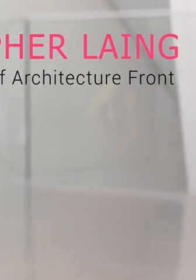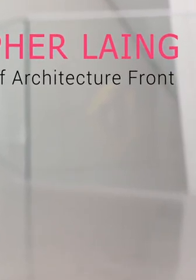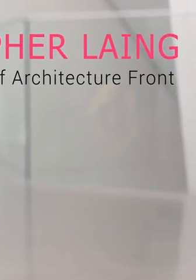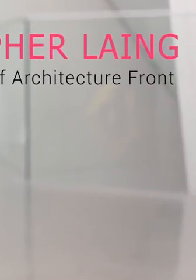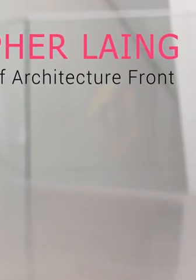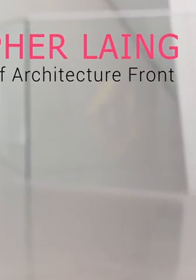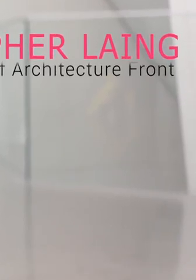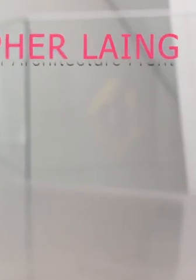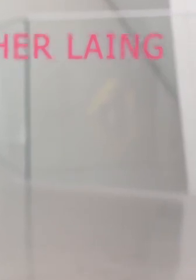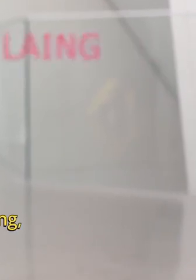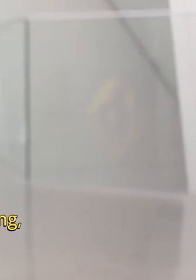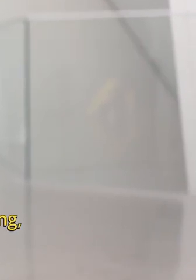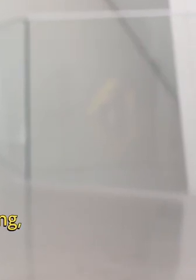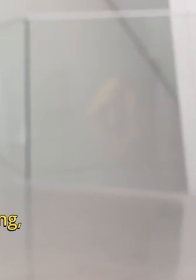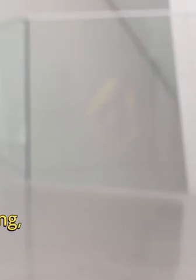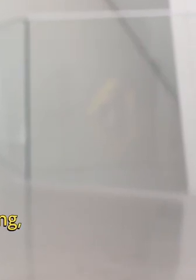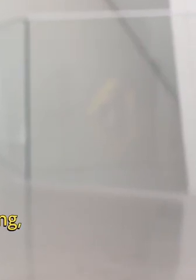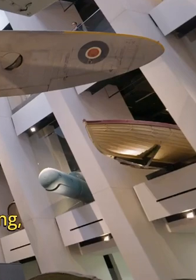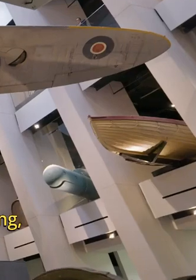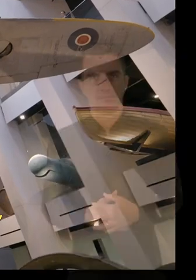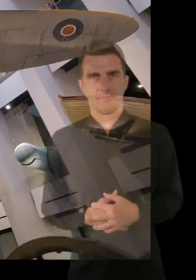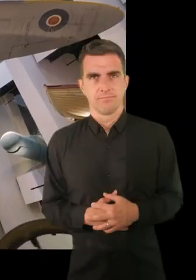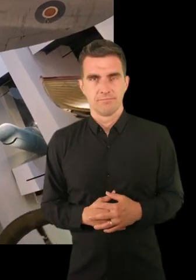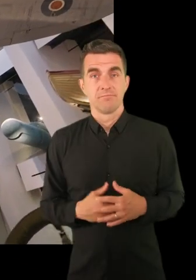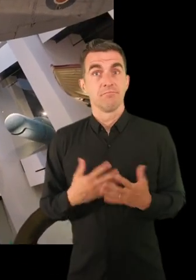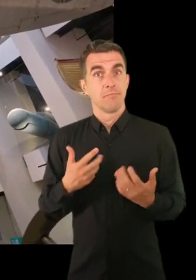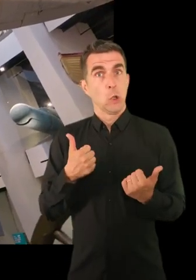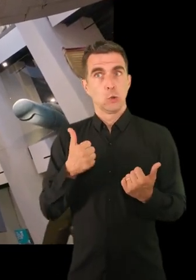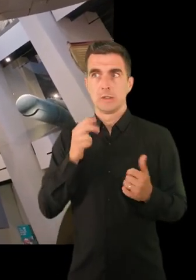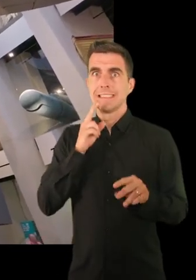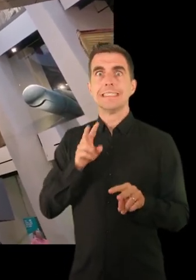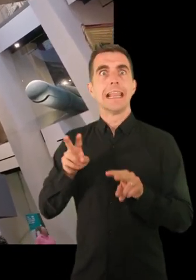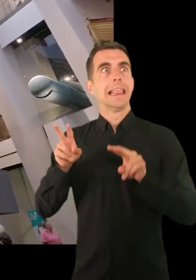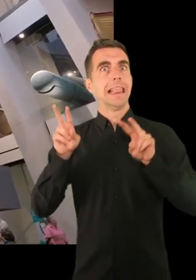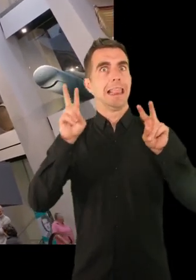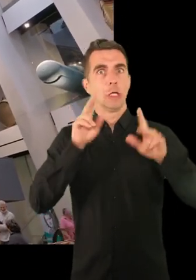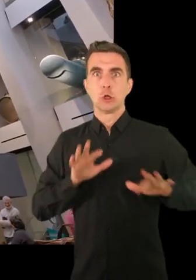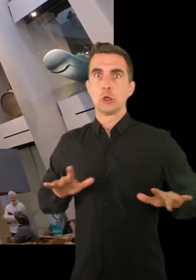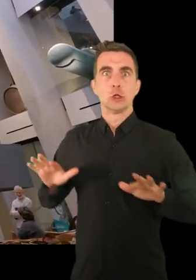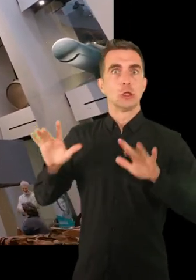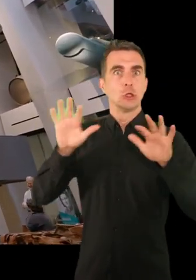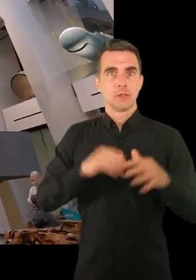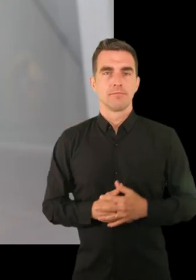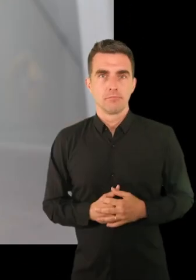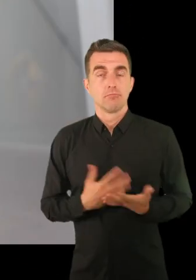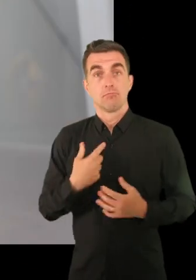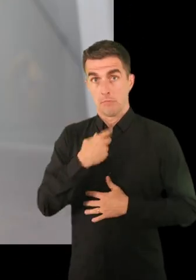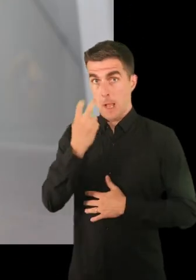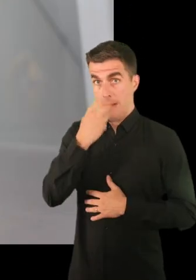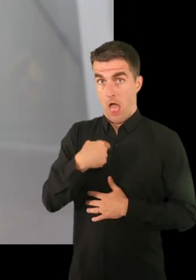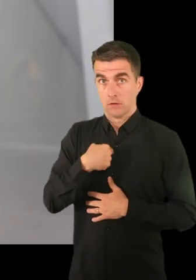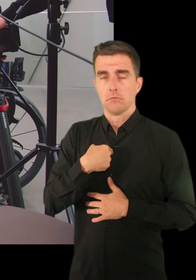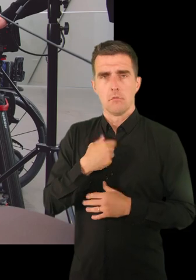really good for me to see everything. When I arrive and I first come into the building, it's very good to be able to see each space. Amy. As a